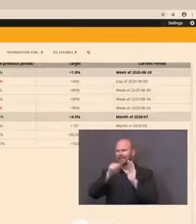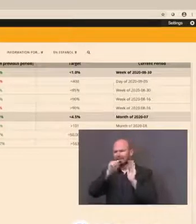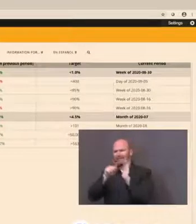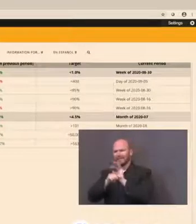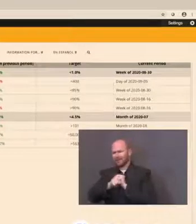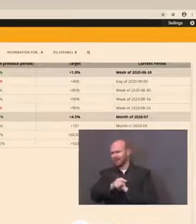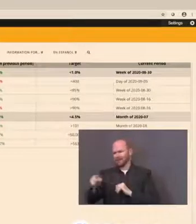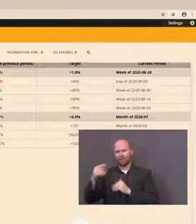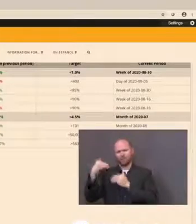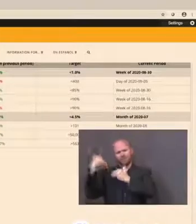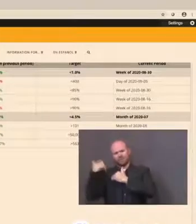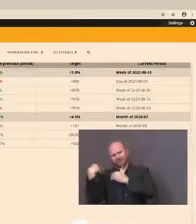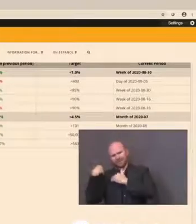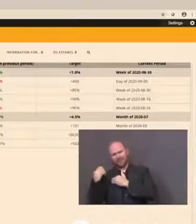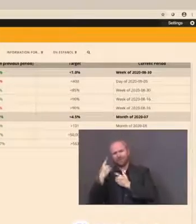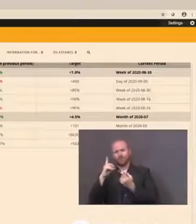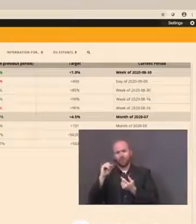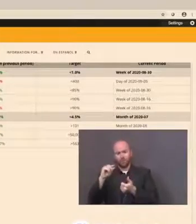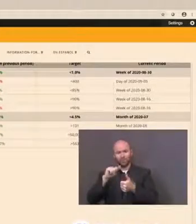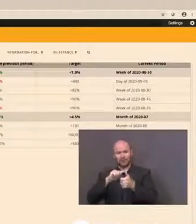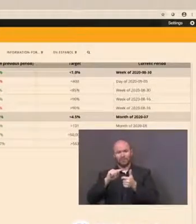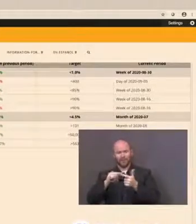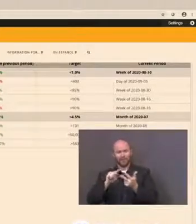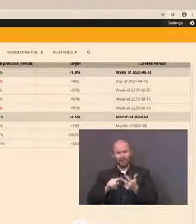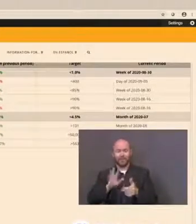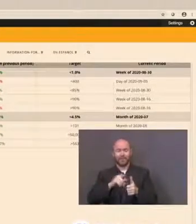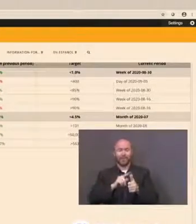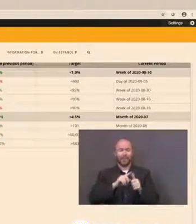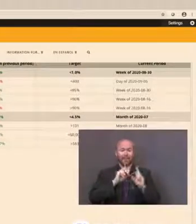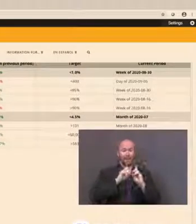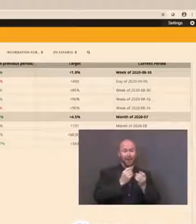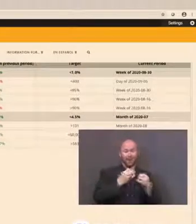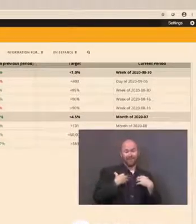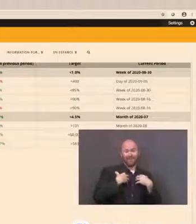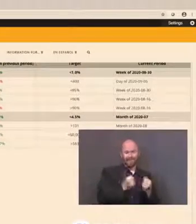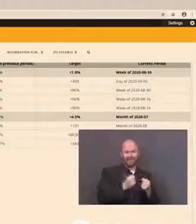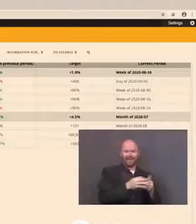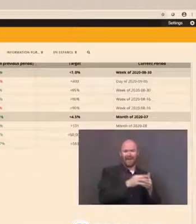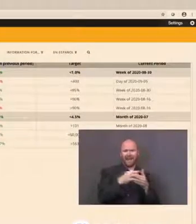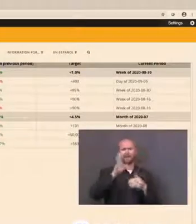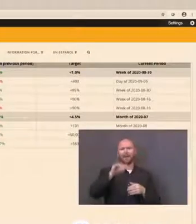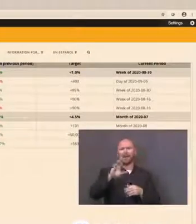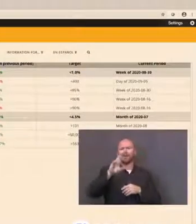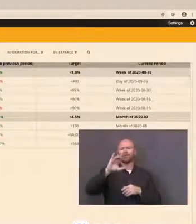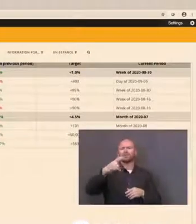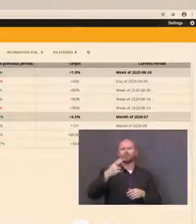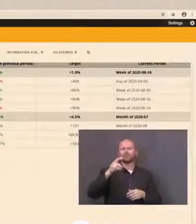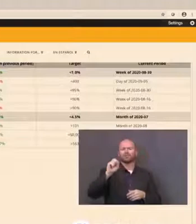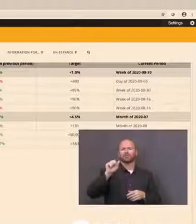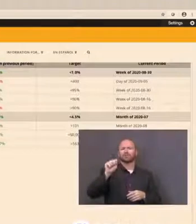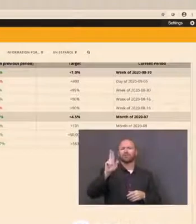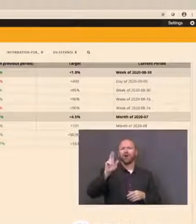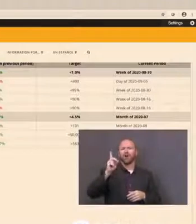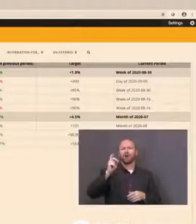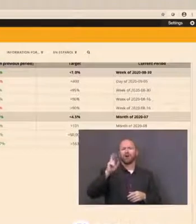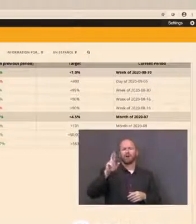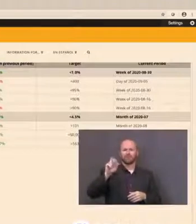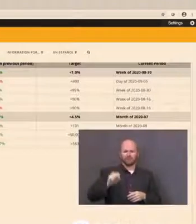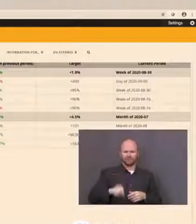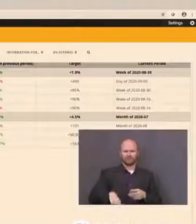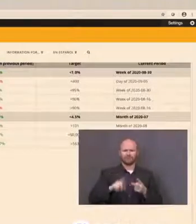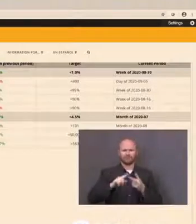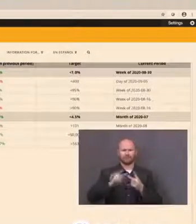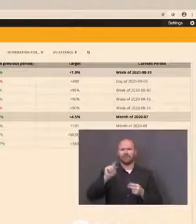within this response team. So the Department of Health, of course, being led by Rich Saunders, and we're so grateful to have